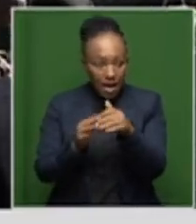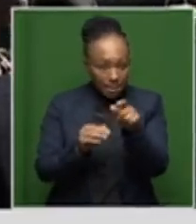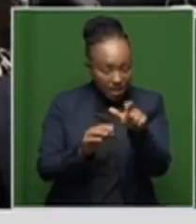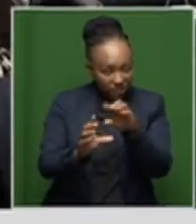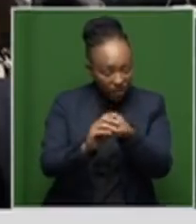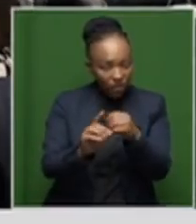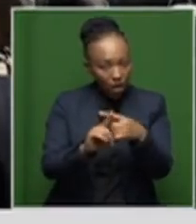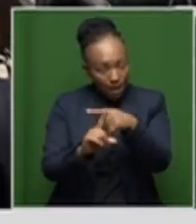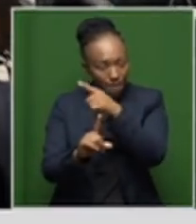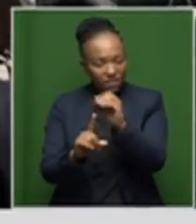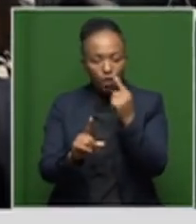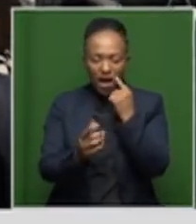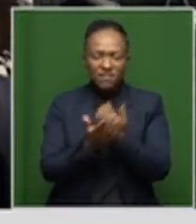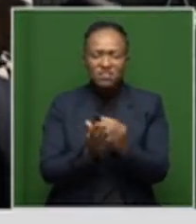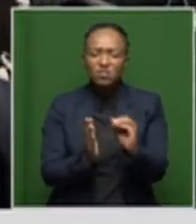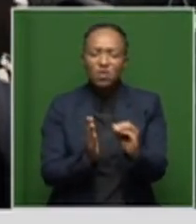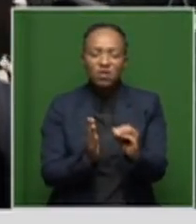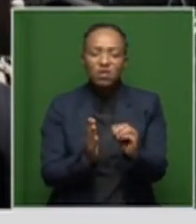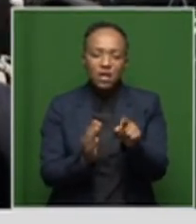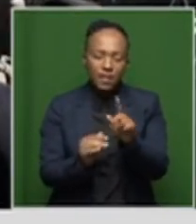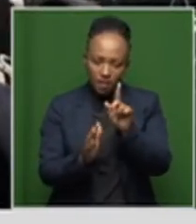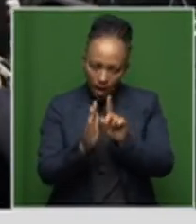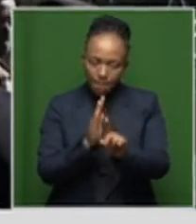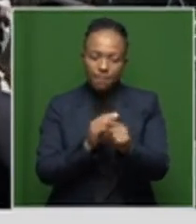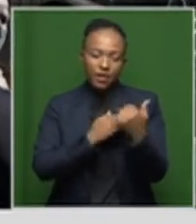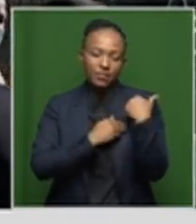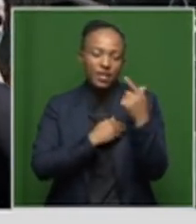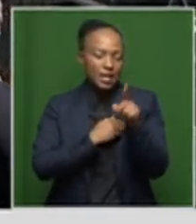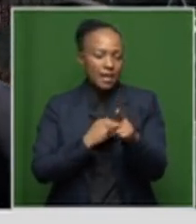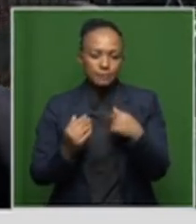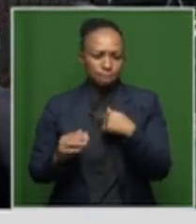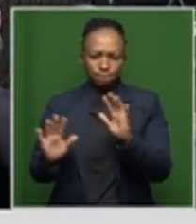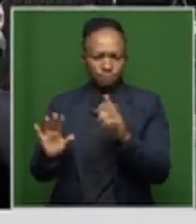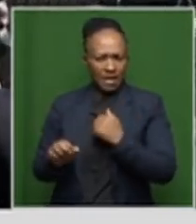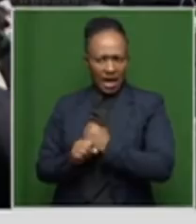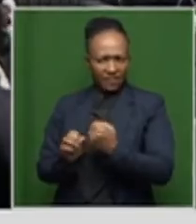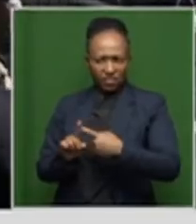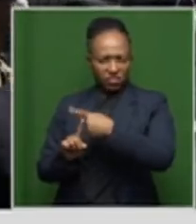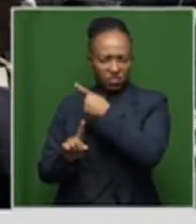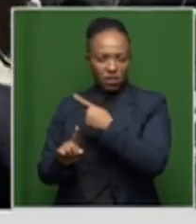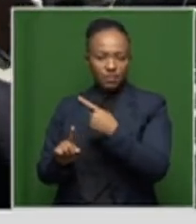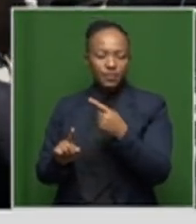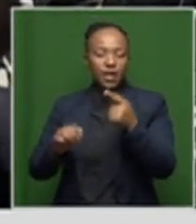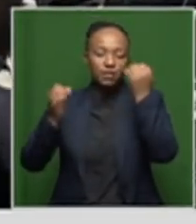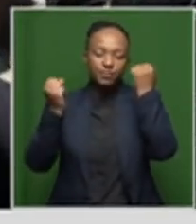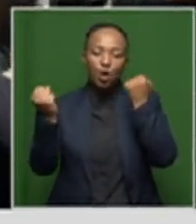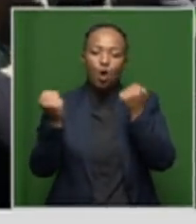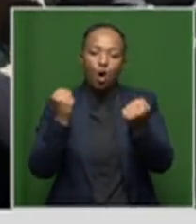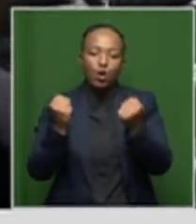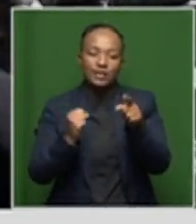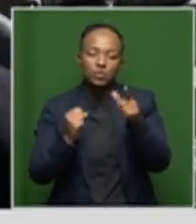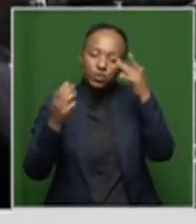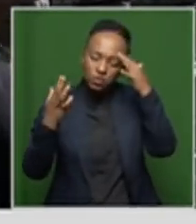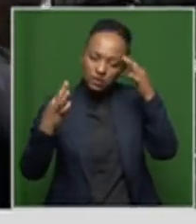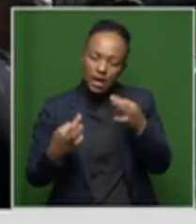law in terms of the evidence that we have must come in account, and they have to clear themselves, and in the end the court must decide on